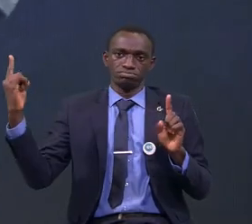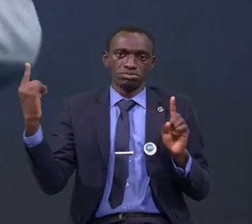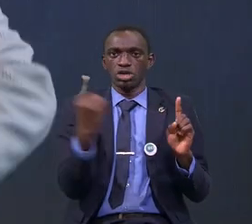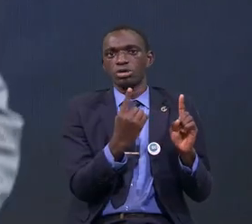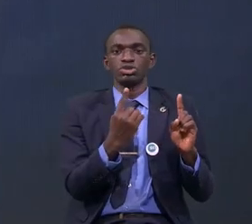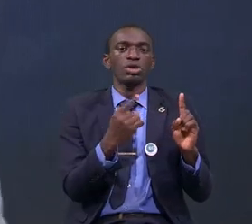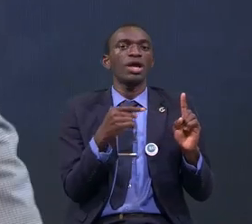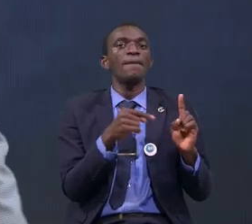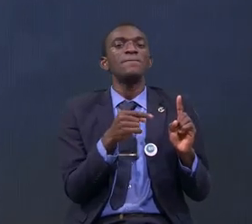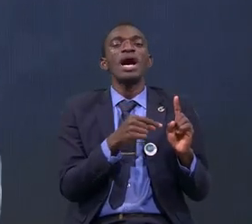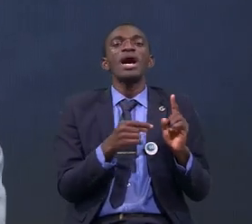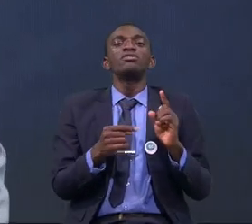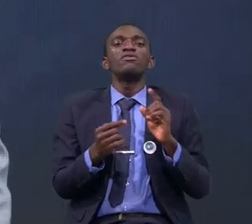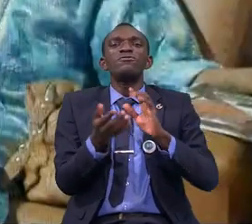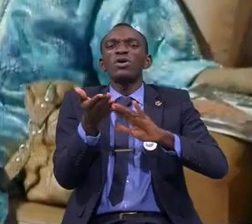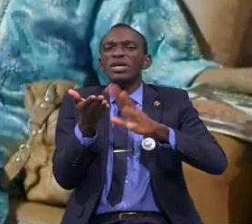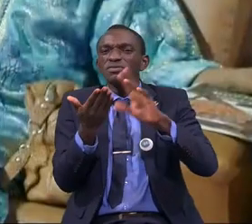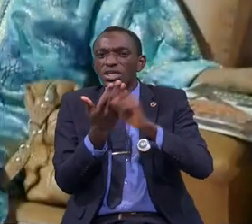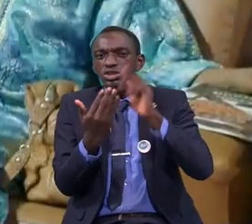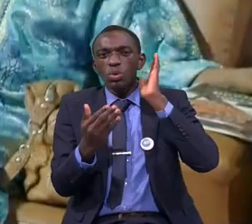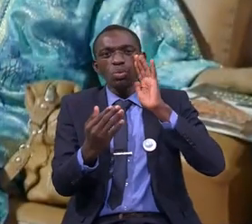Forgiveness will come directly to you tonight.